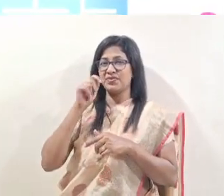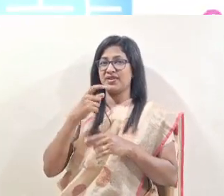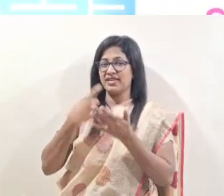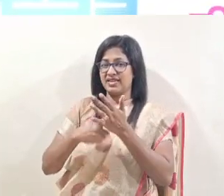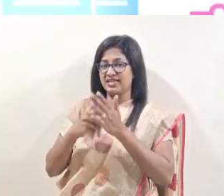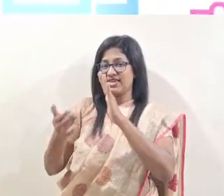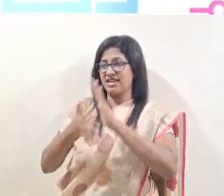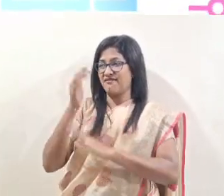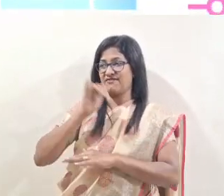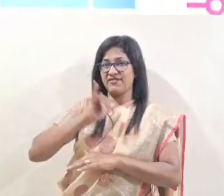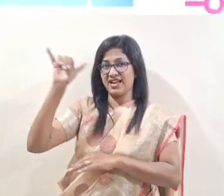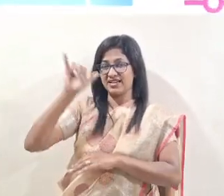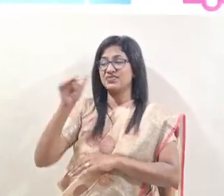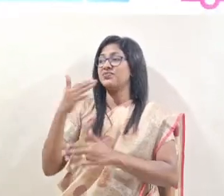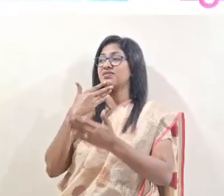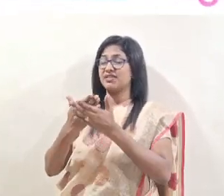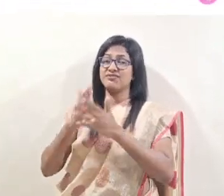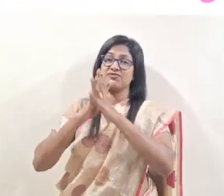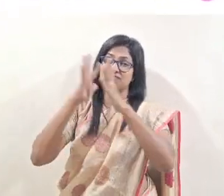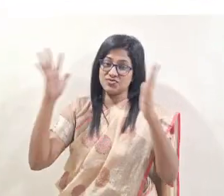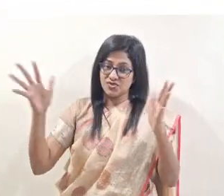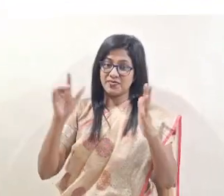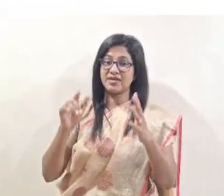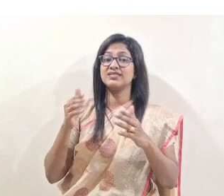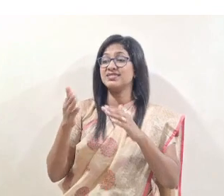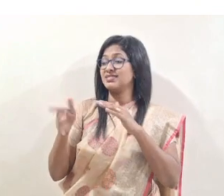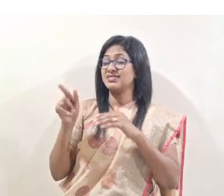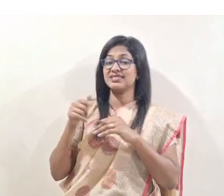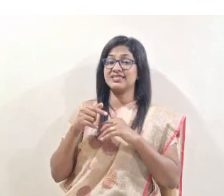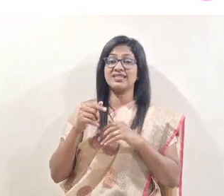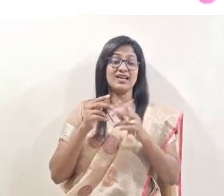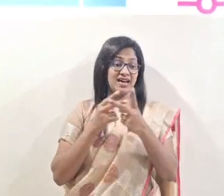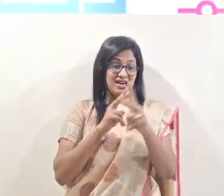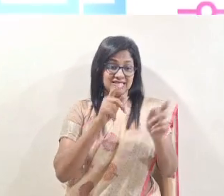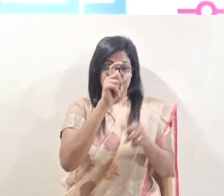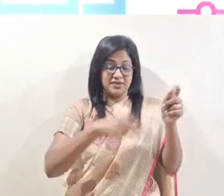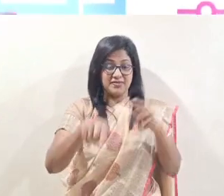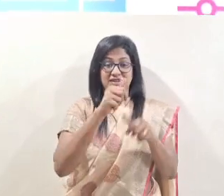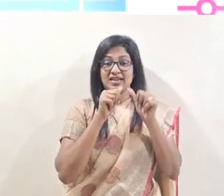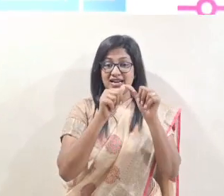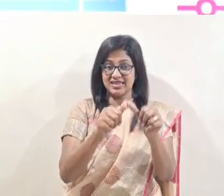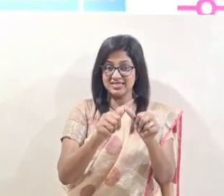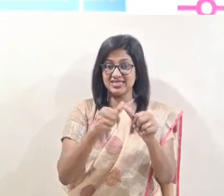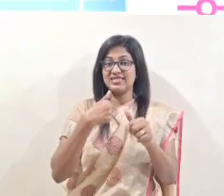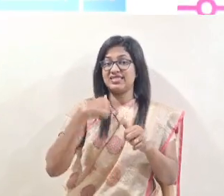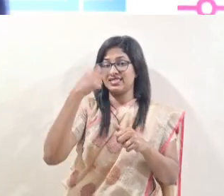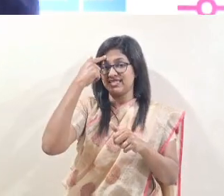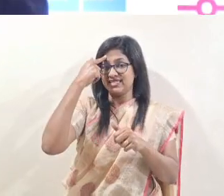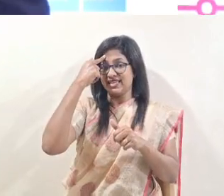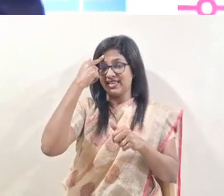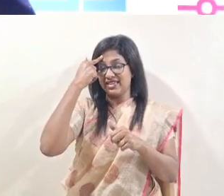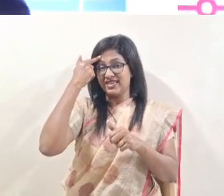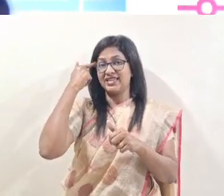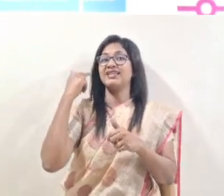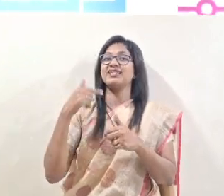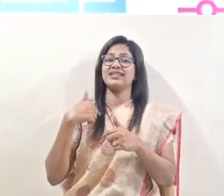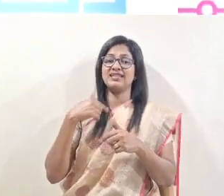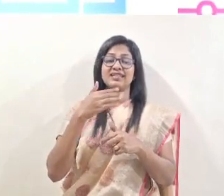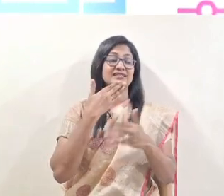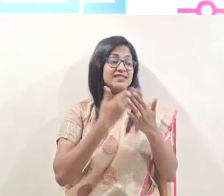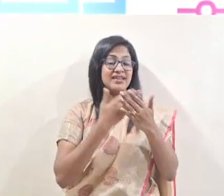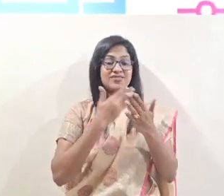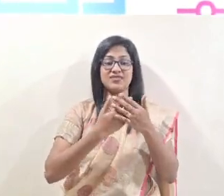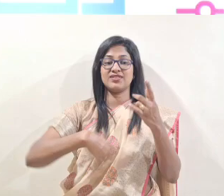flight. So thank you very much. Before I ask the other speakers to answer, I think we can. Thank you. Thank you, Mukund. Thank you,